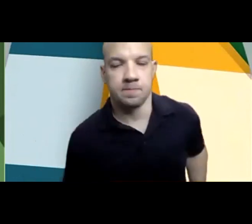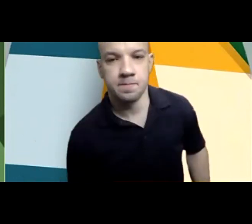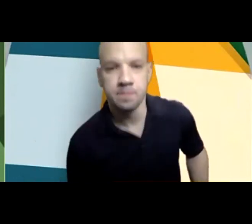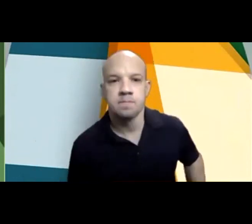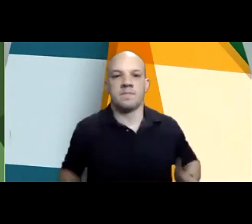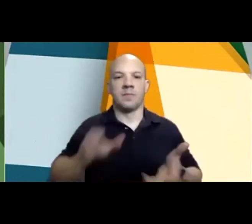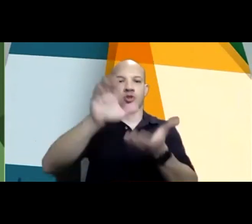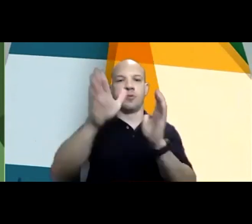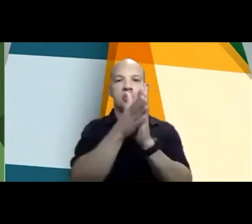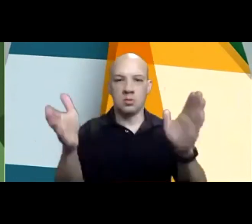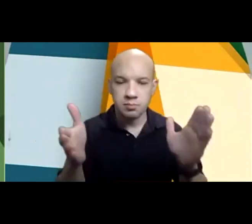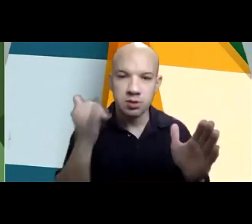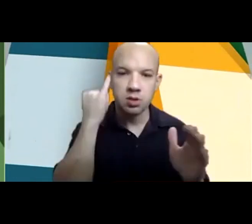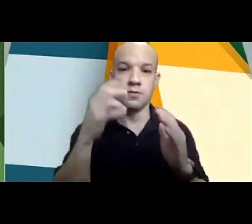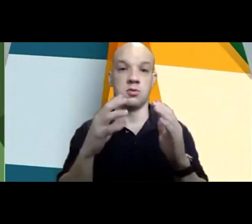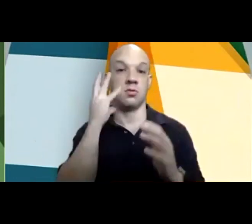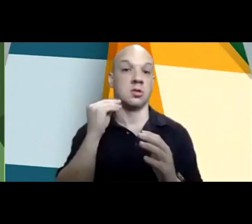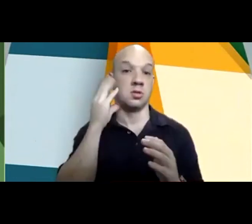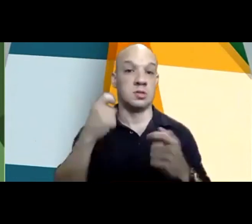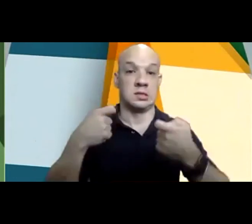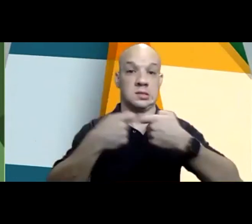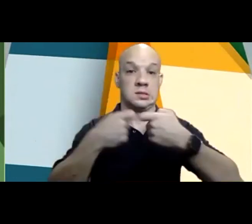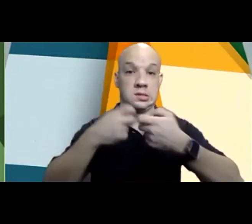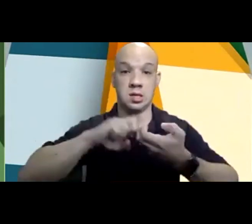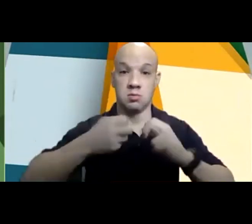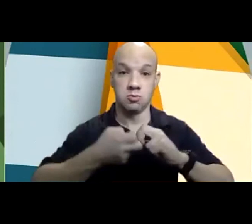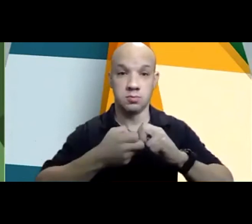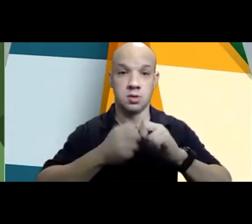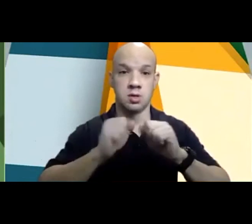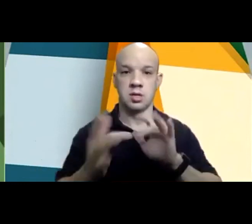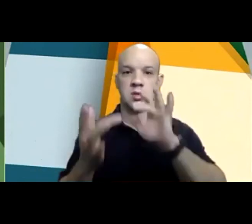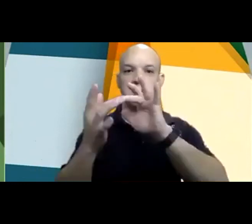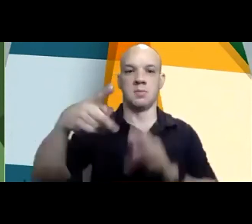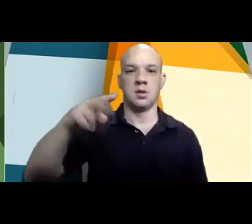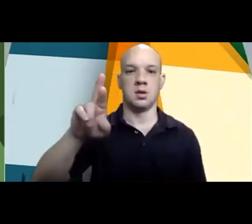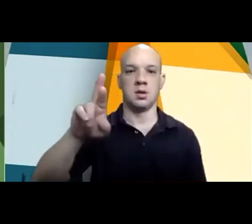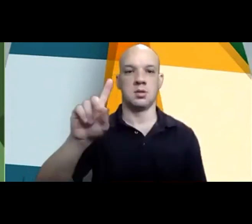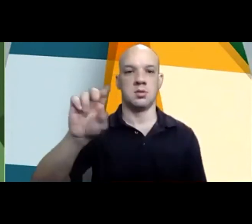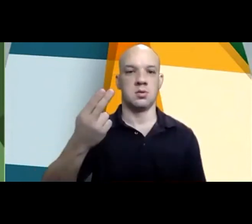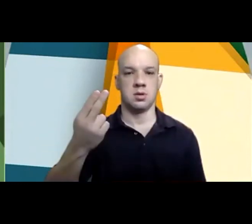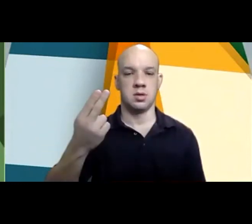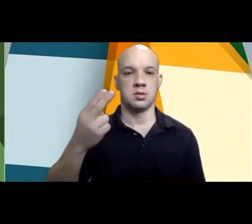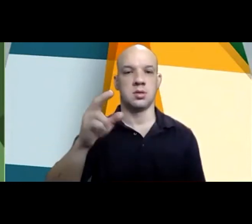technical difficulties may contact the PRDOH at